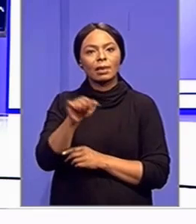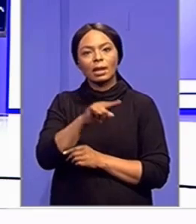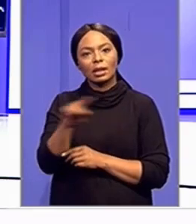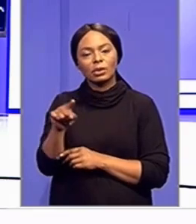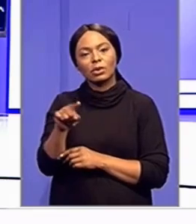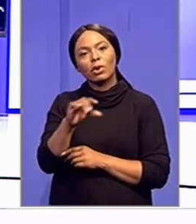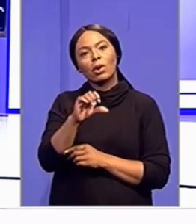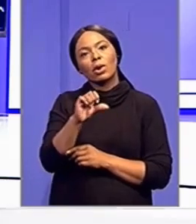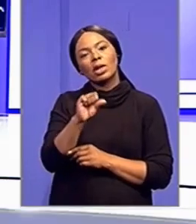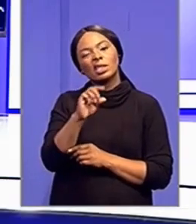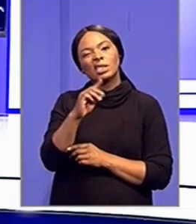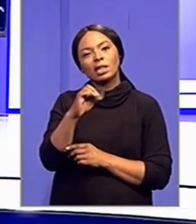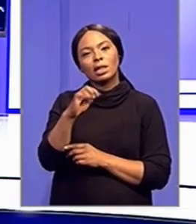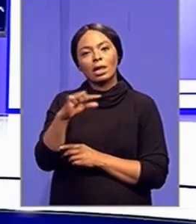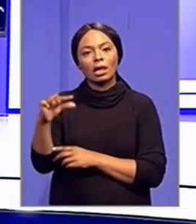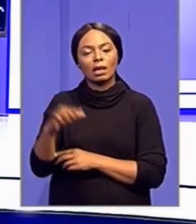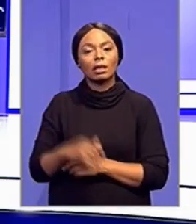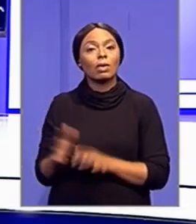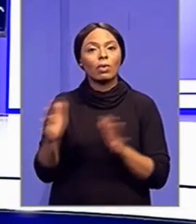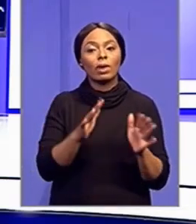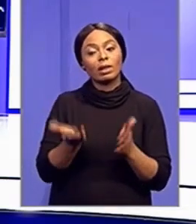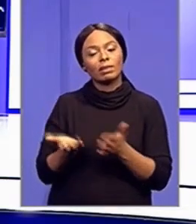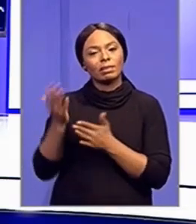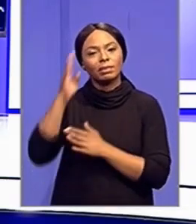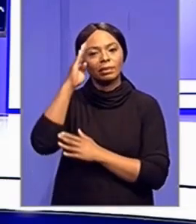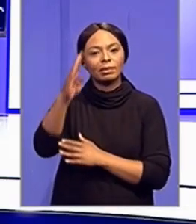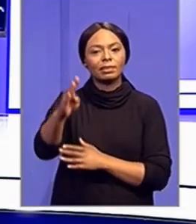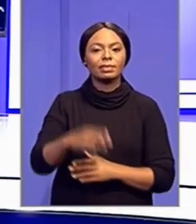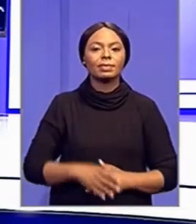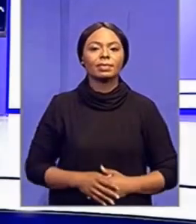@ditaba_dikgang go latela ponong le pele ya maemo a boso gabotse.